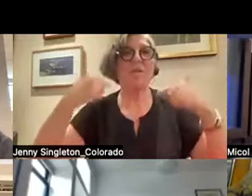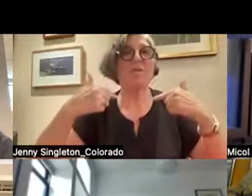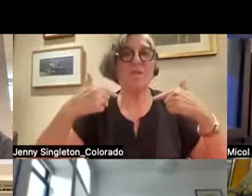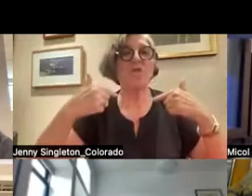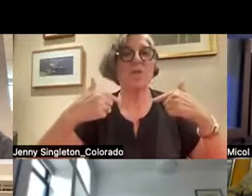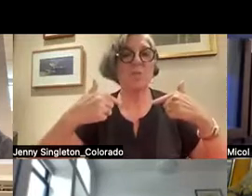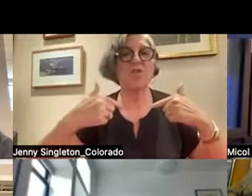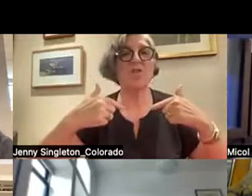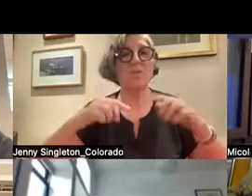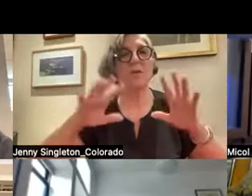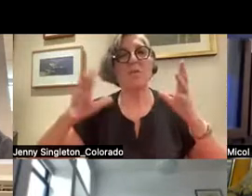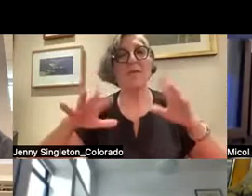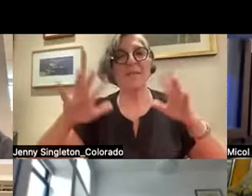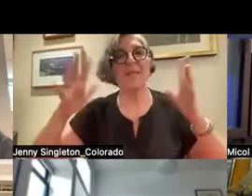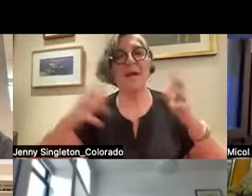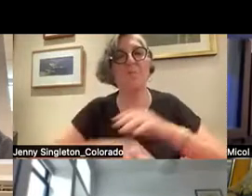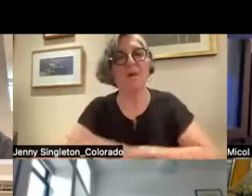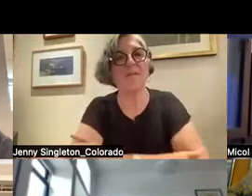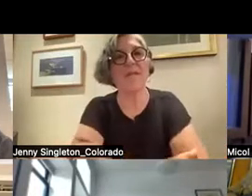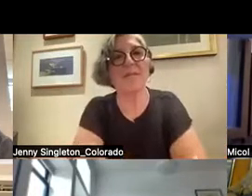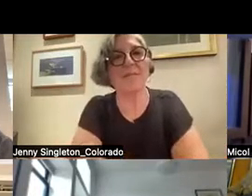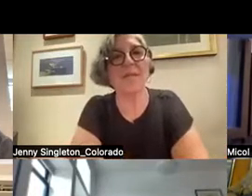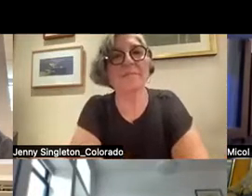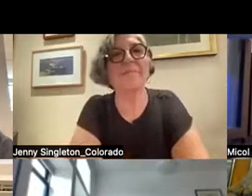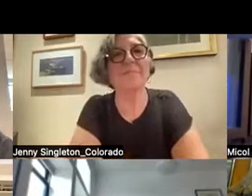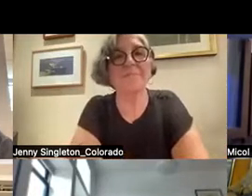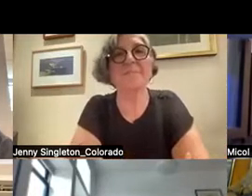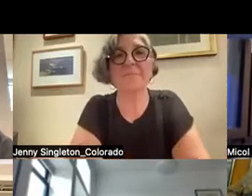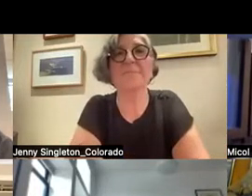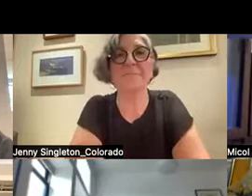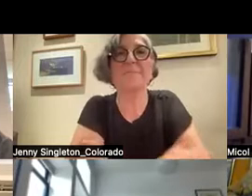co-expression of a facial expression. So that's how prosody is done.